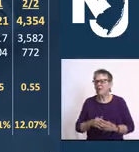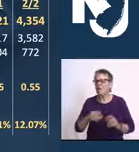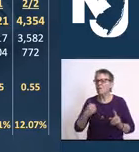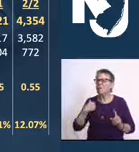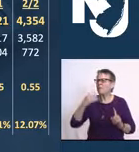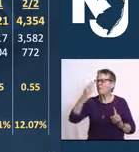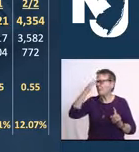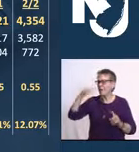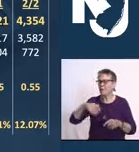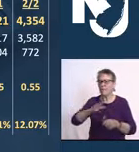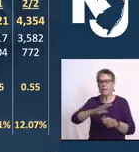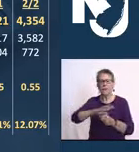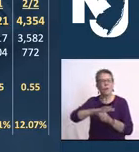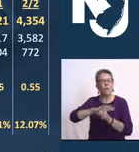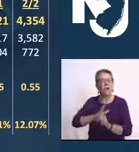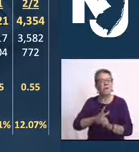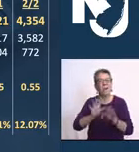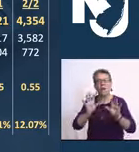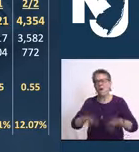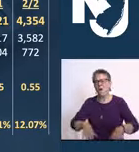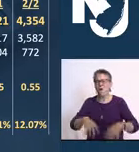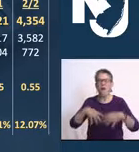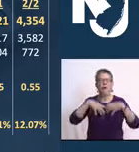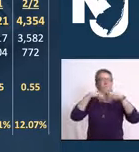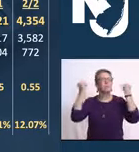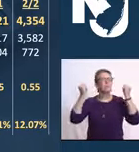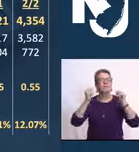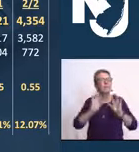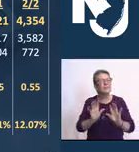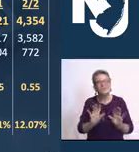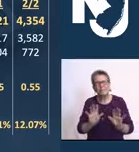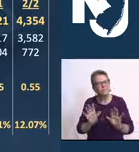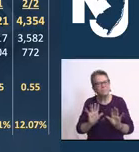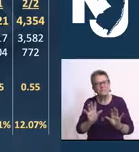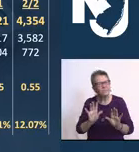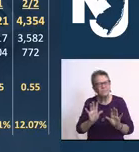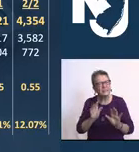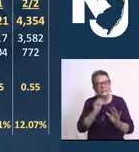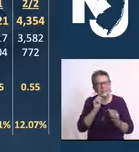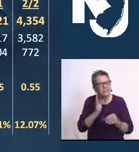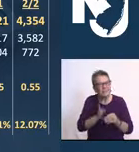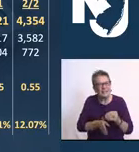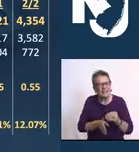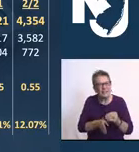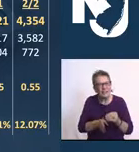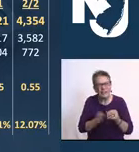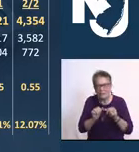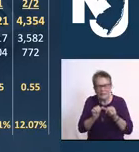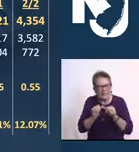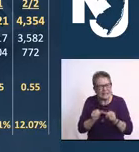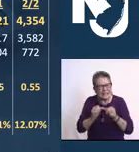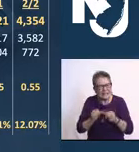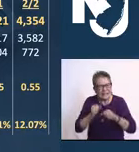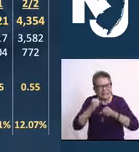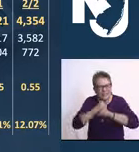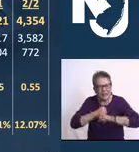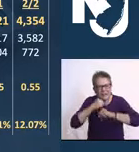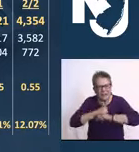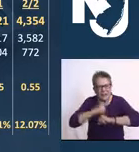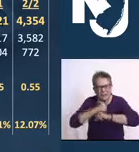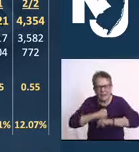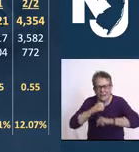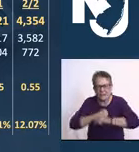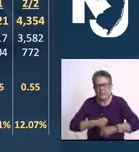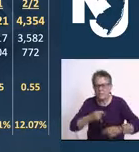was, but the general consensus is we're on the road from a pandemic to an endemic.